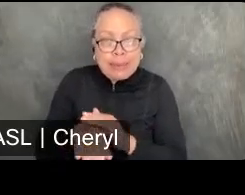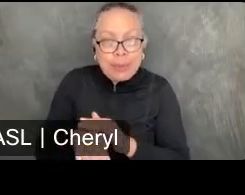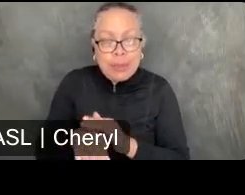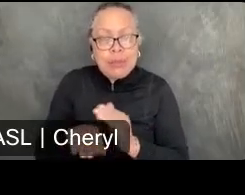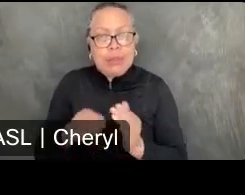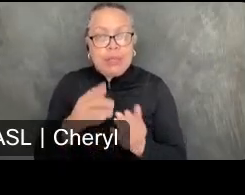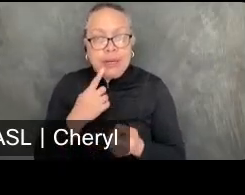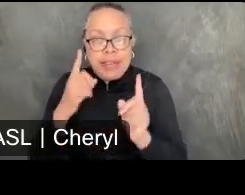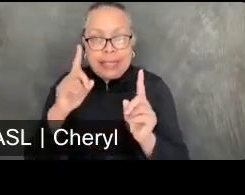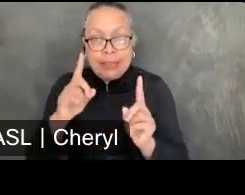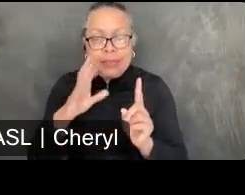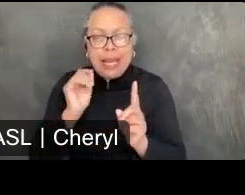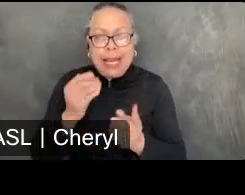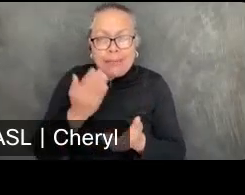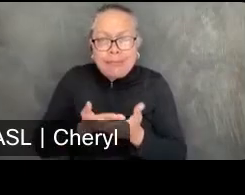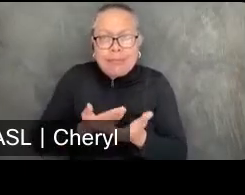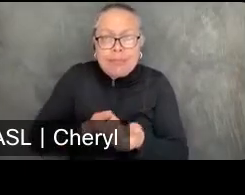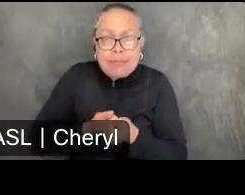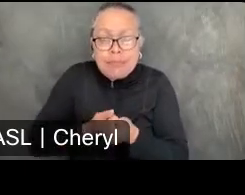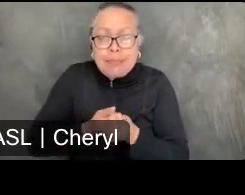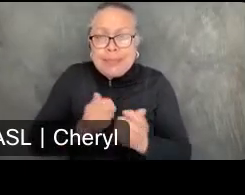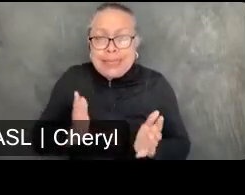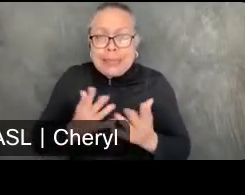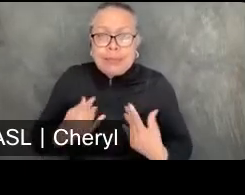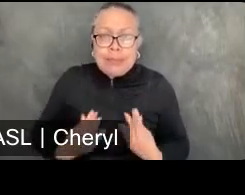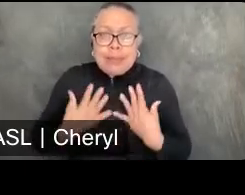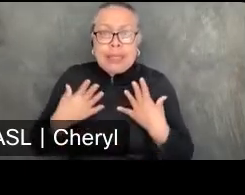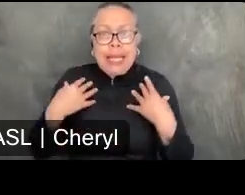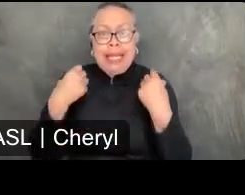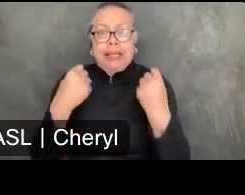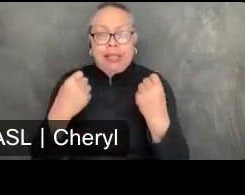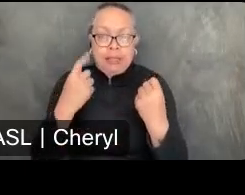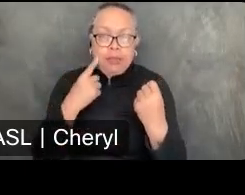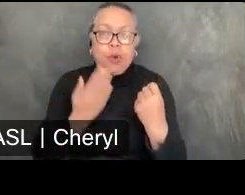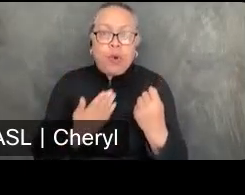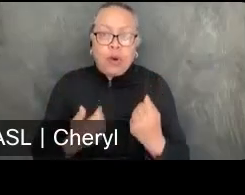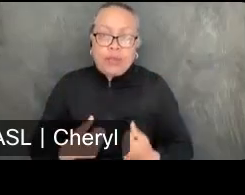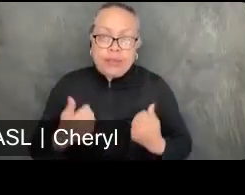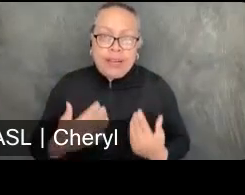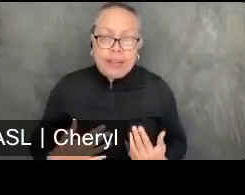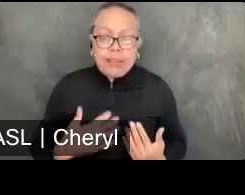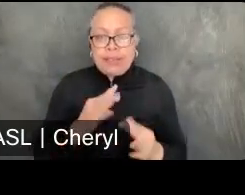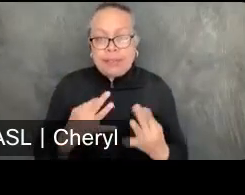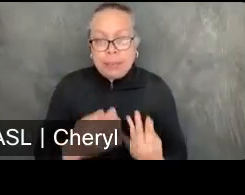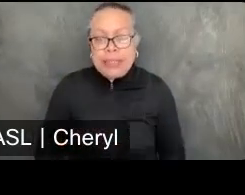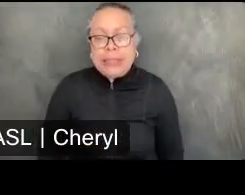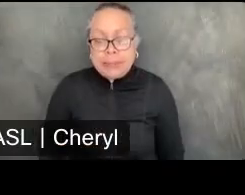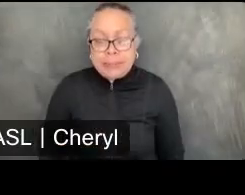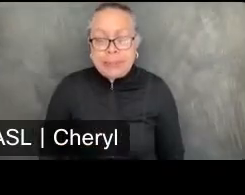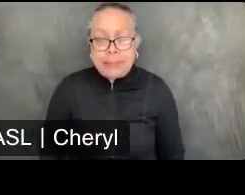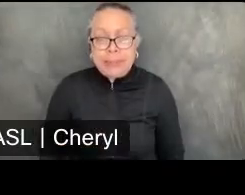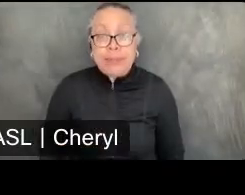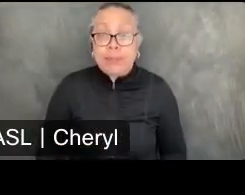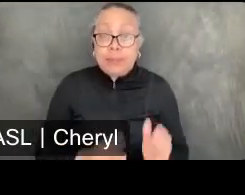really truly healing for survivors and their families. Something else that we learned from this survey,